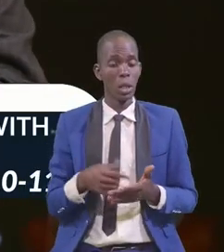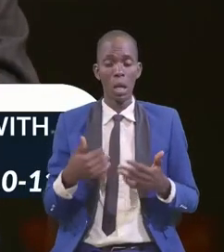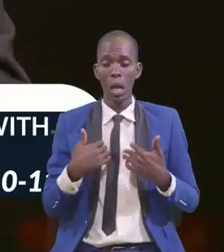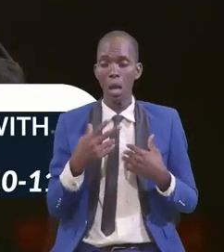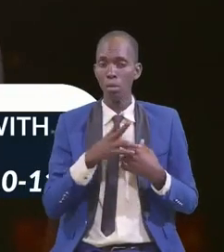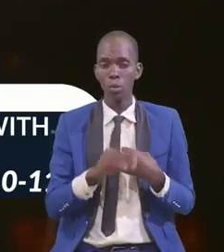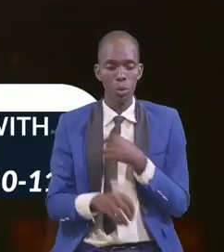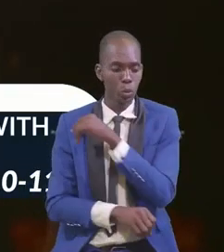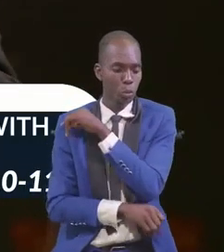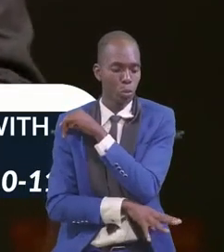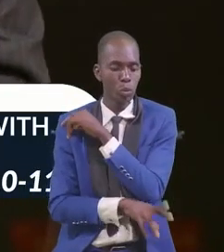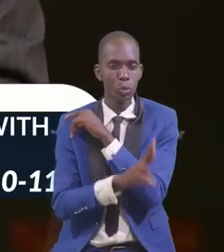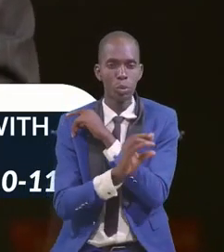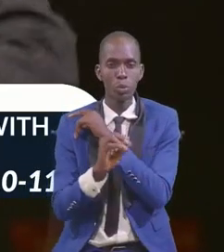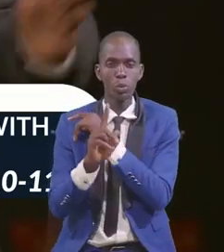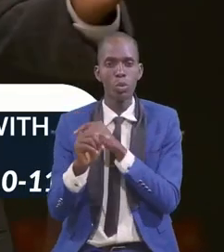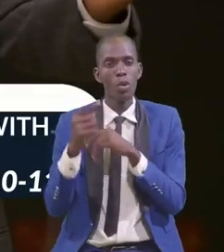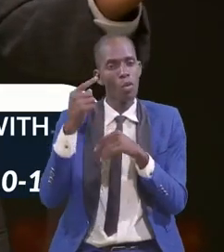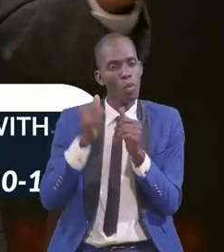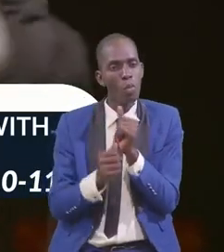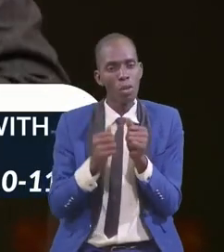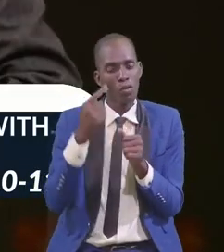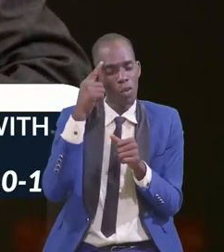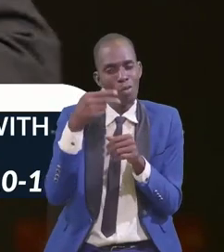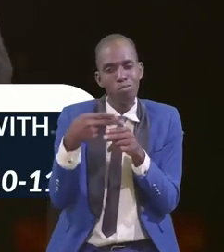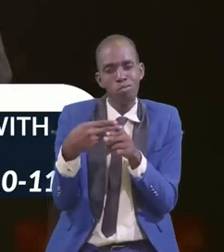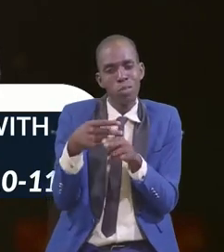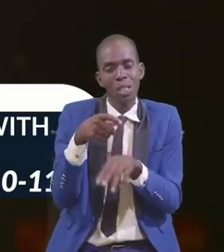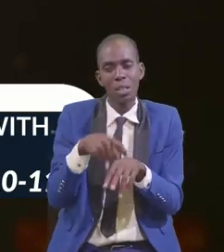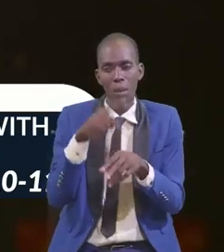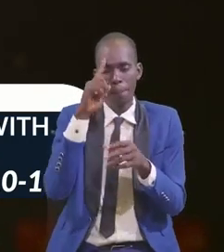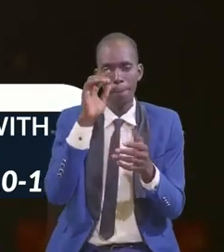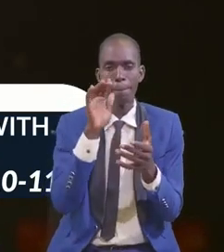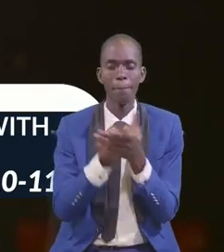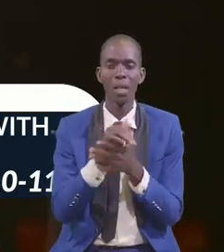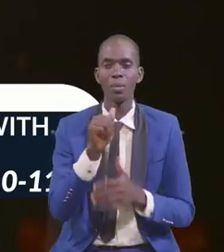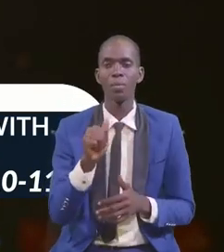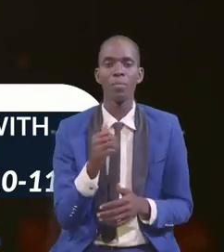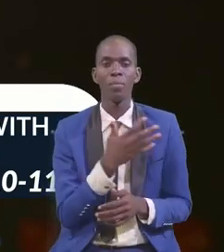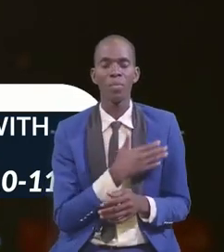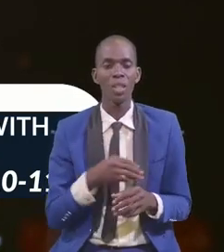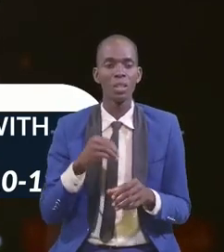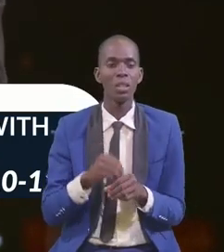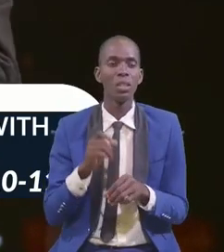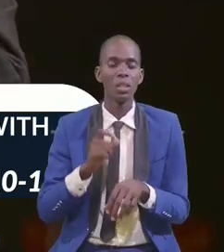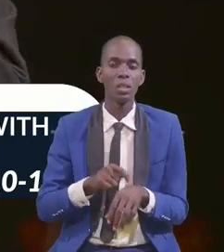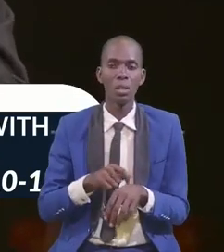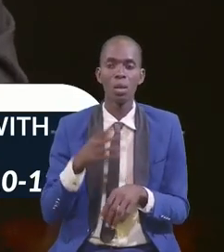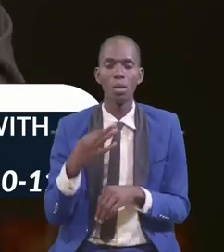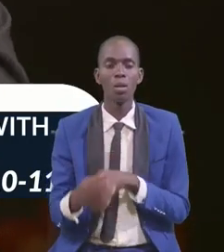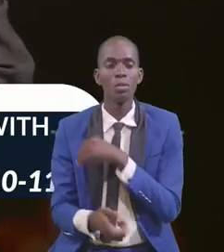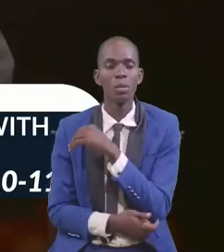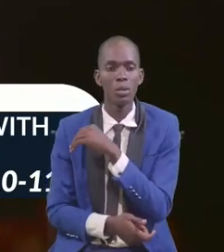a while believe. For a while believe. And then it says, and in time